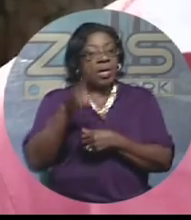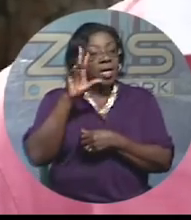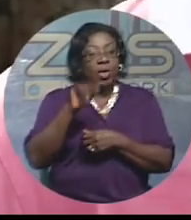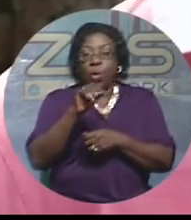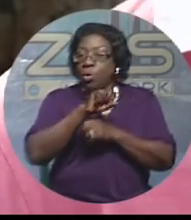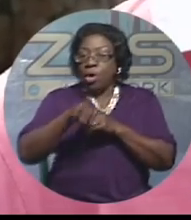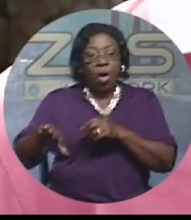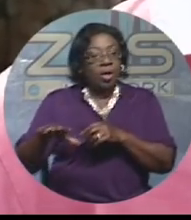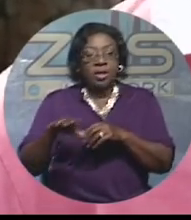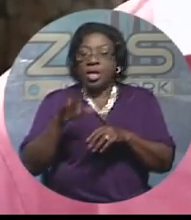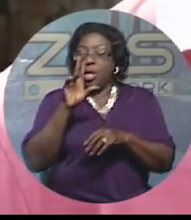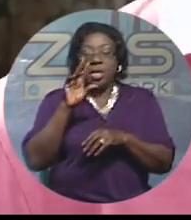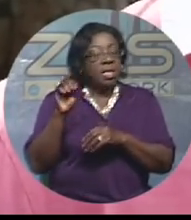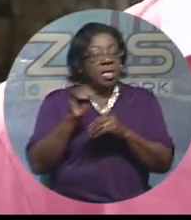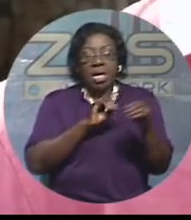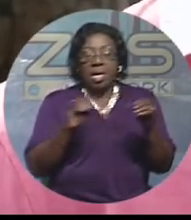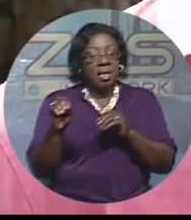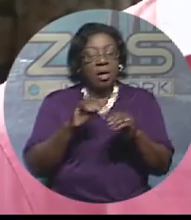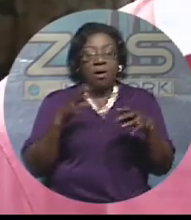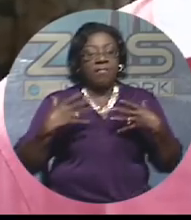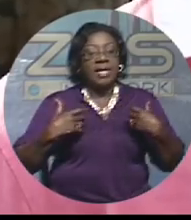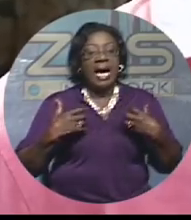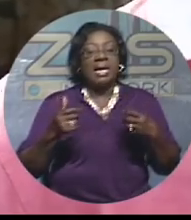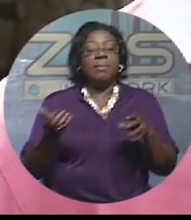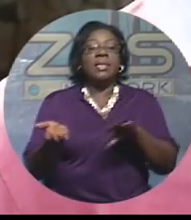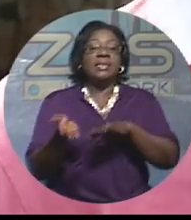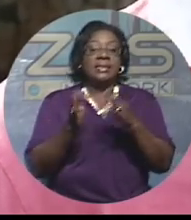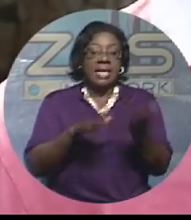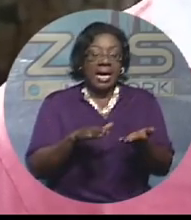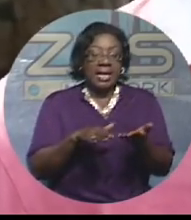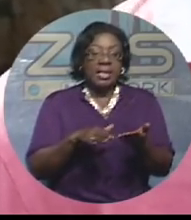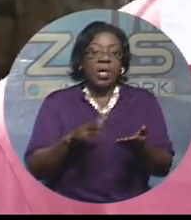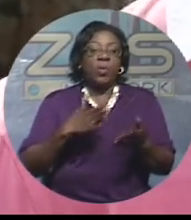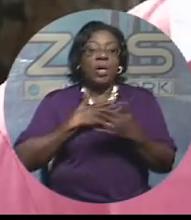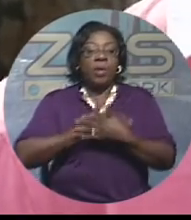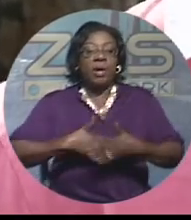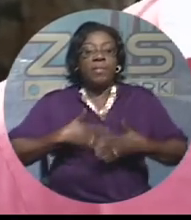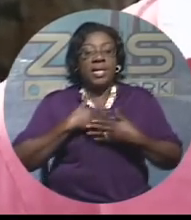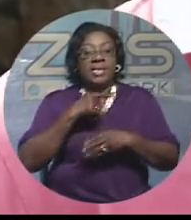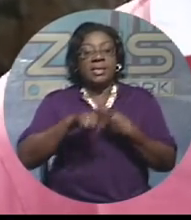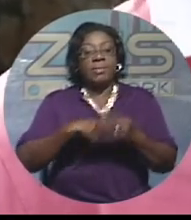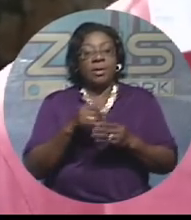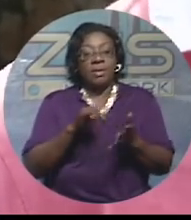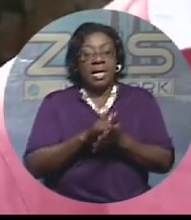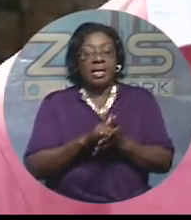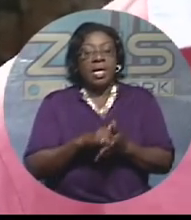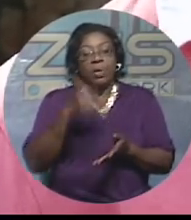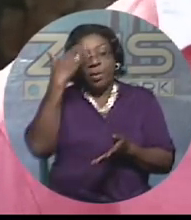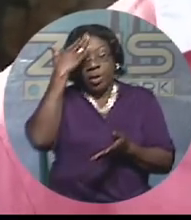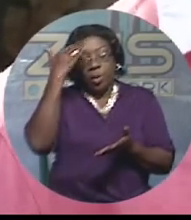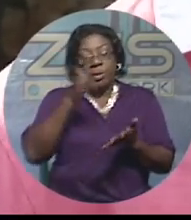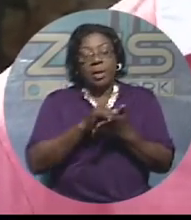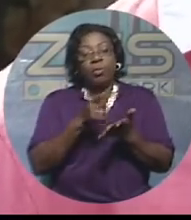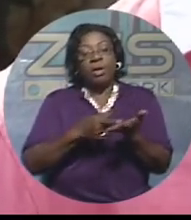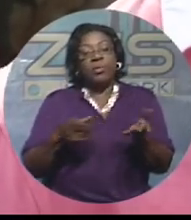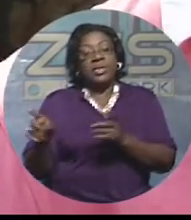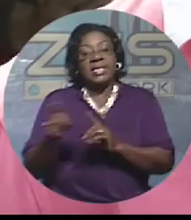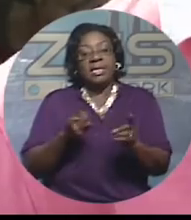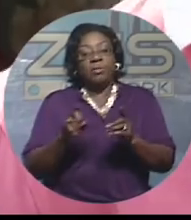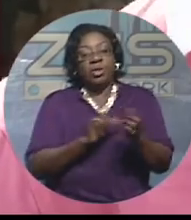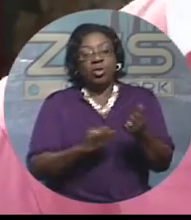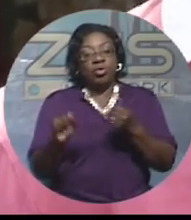of animals during the whole storm, so that is, you know, we're really, really pleased about that. And we know that what we did was